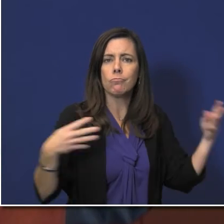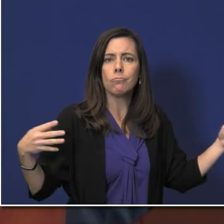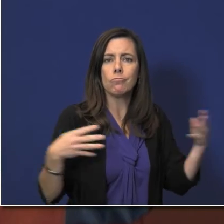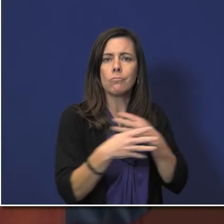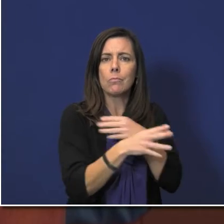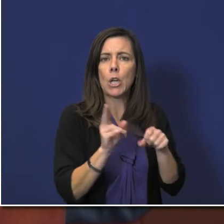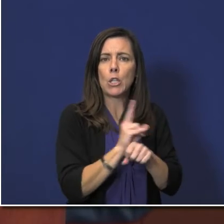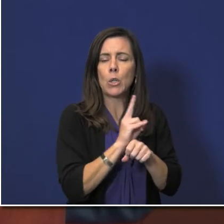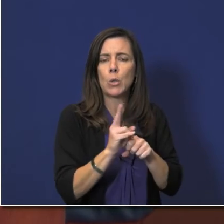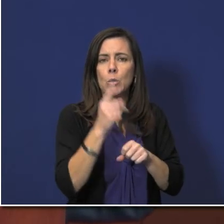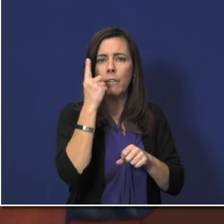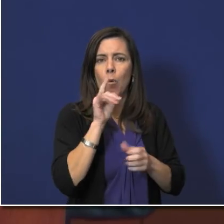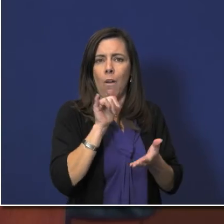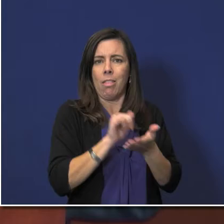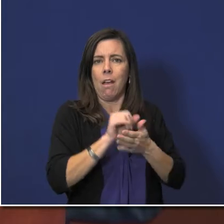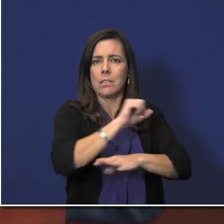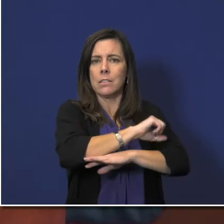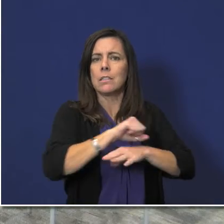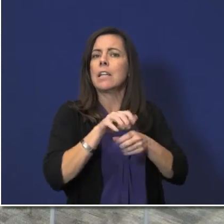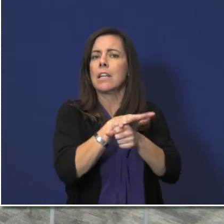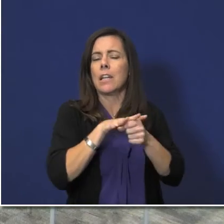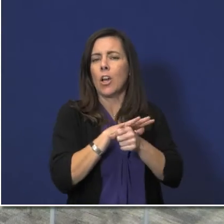those various activities. Okay.